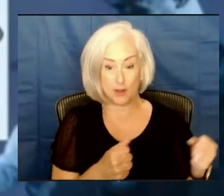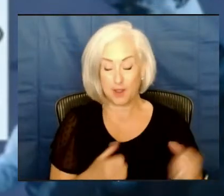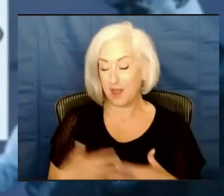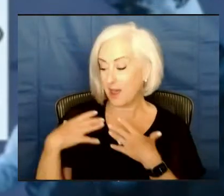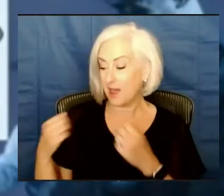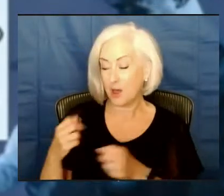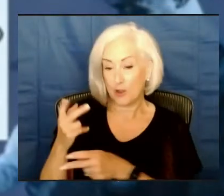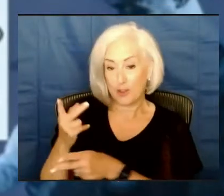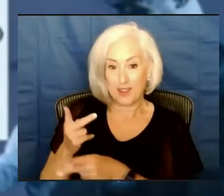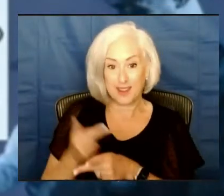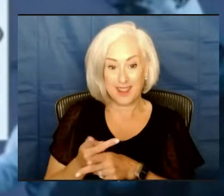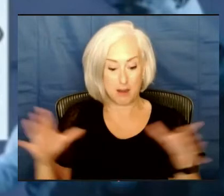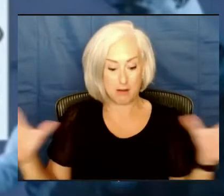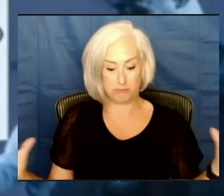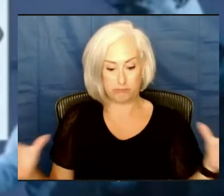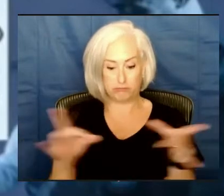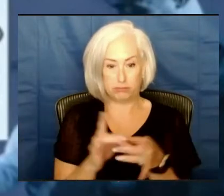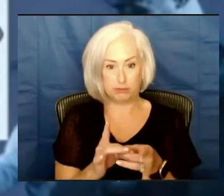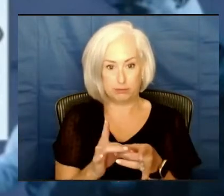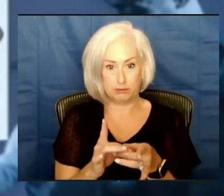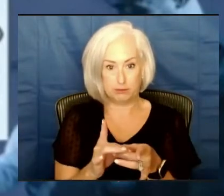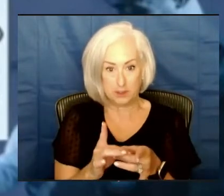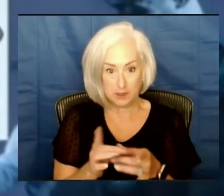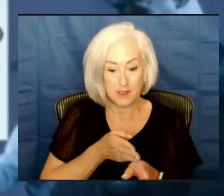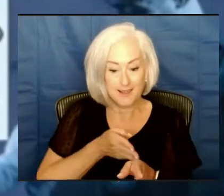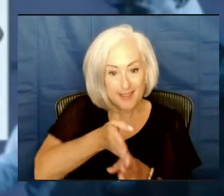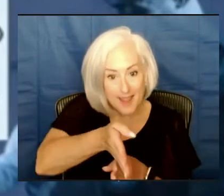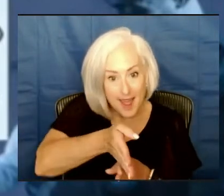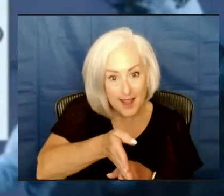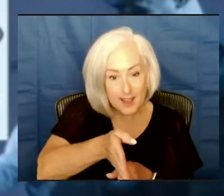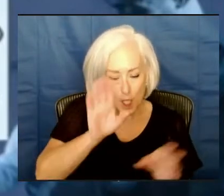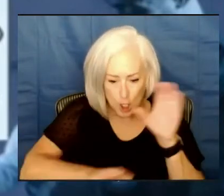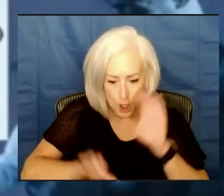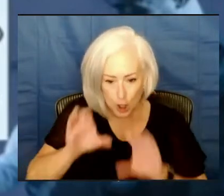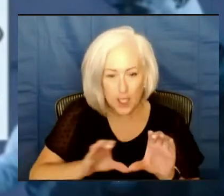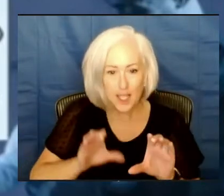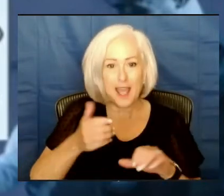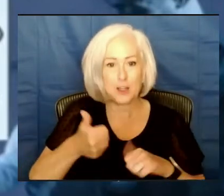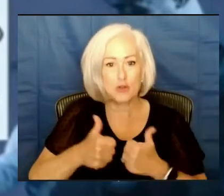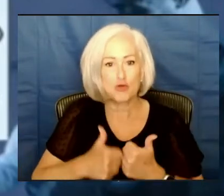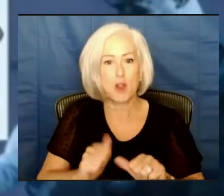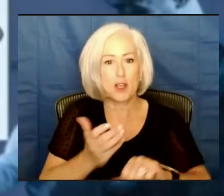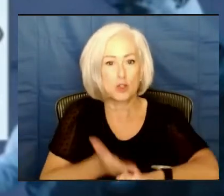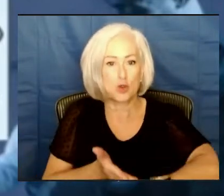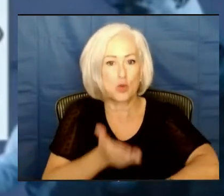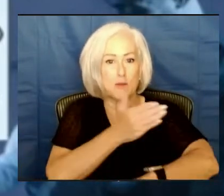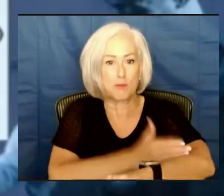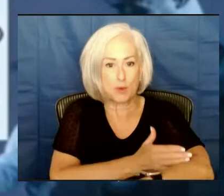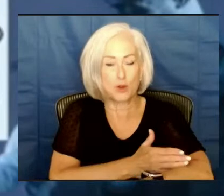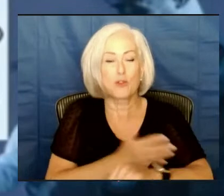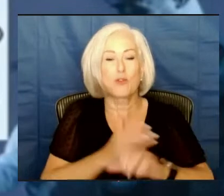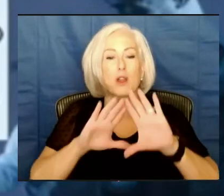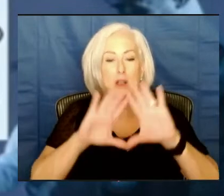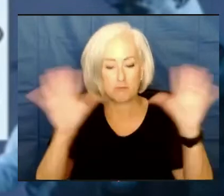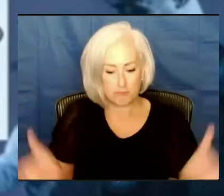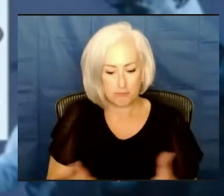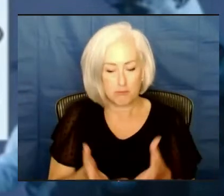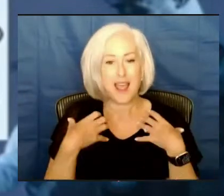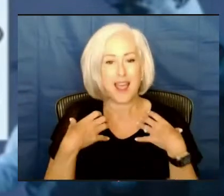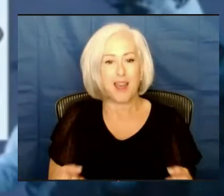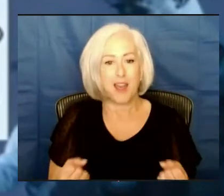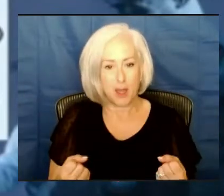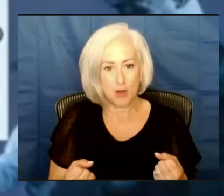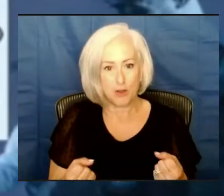really do is that true area in public health, and really looking at improving the population health overall. So looking at those different populations that